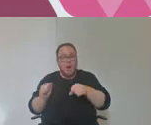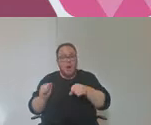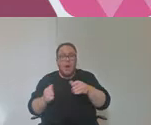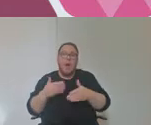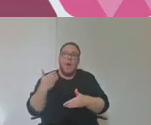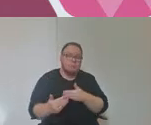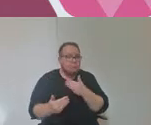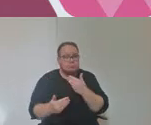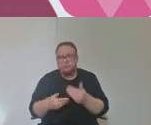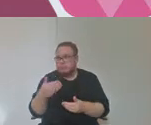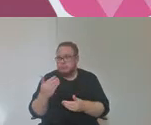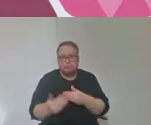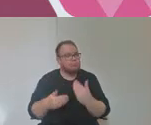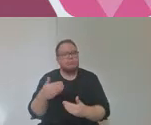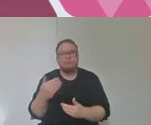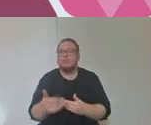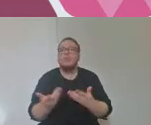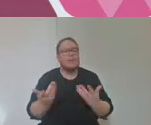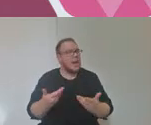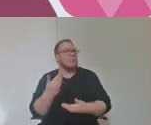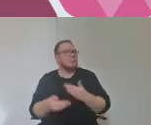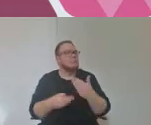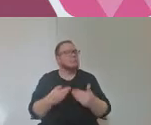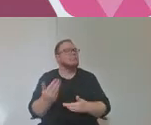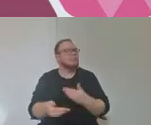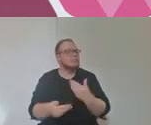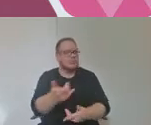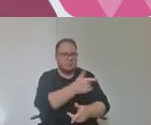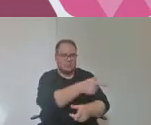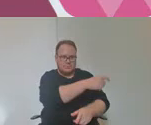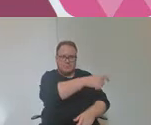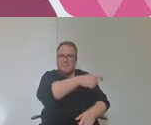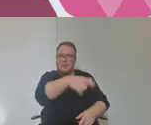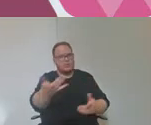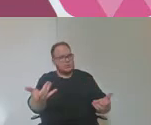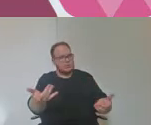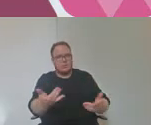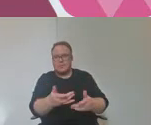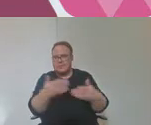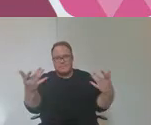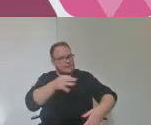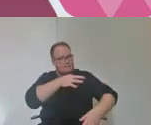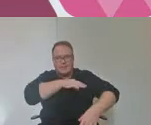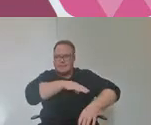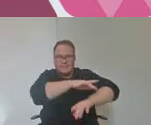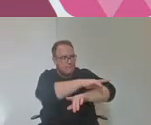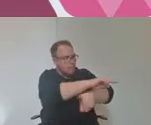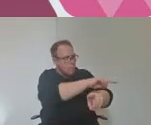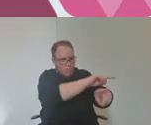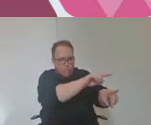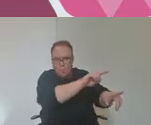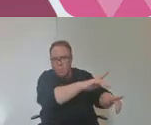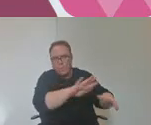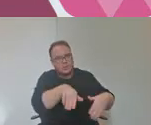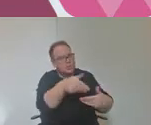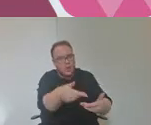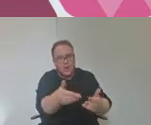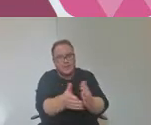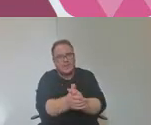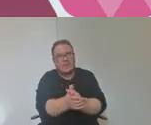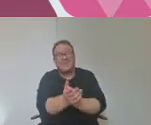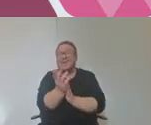day. And patients are benefiting all of the time from that. I don't know if there's anything else I